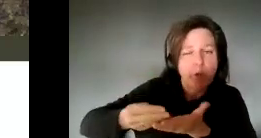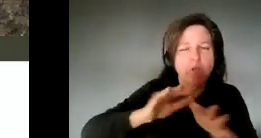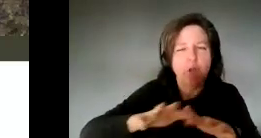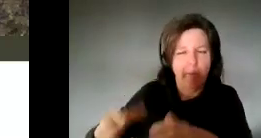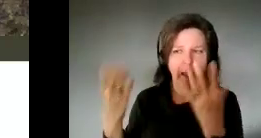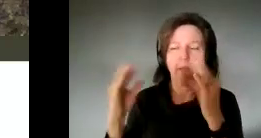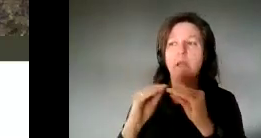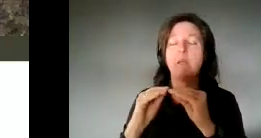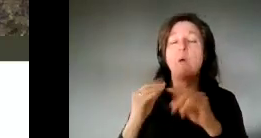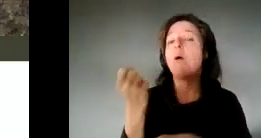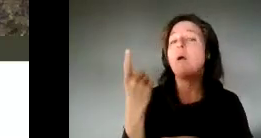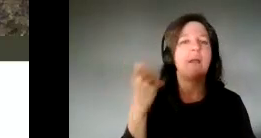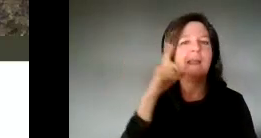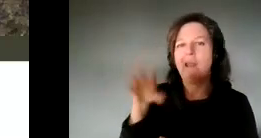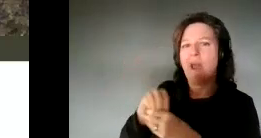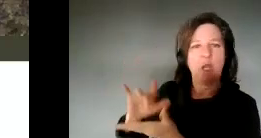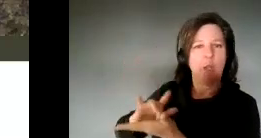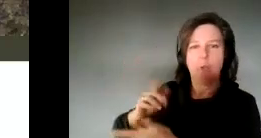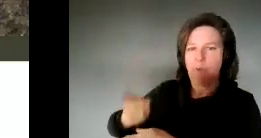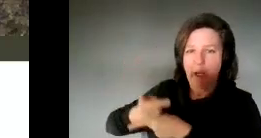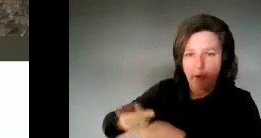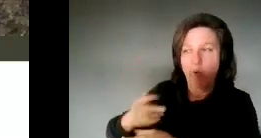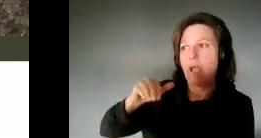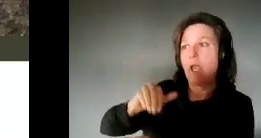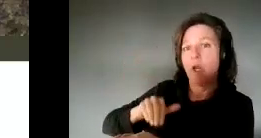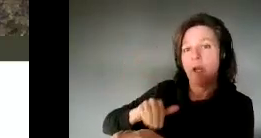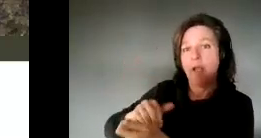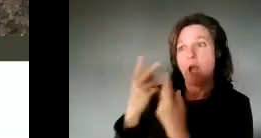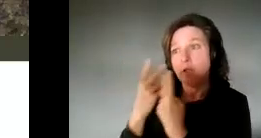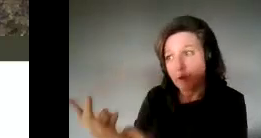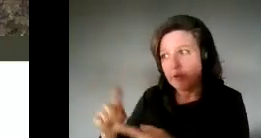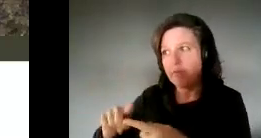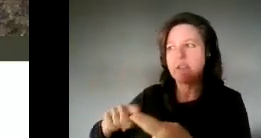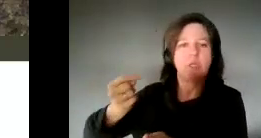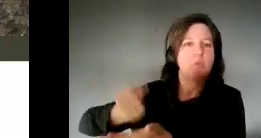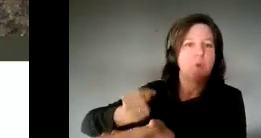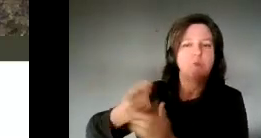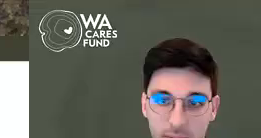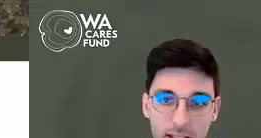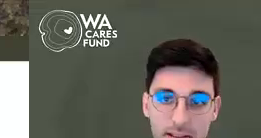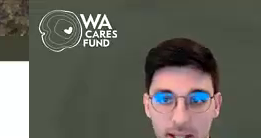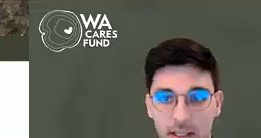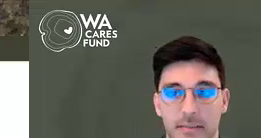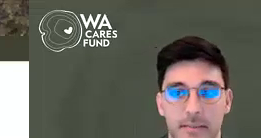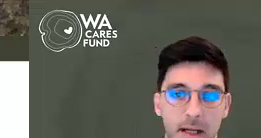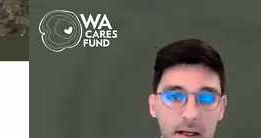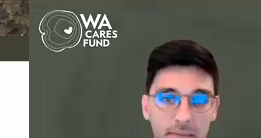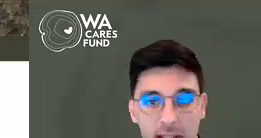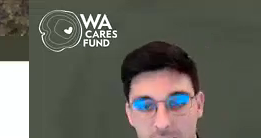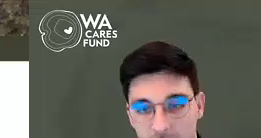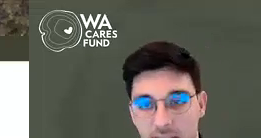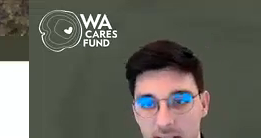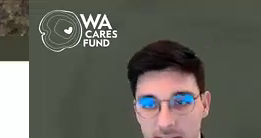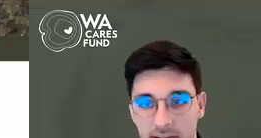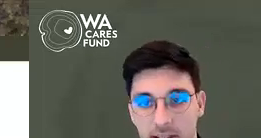however, medical care, so things like doctor's visits and treatment for medical conditions. And long-term care covers a broad spectrum of